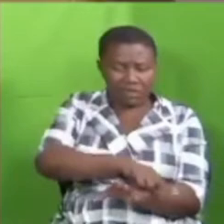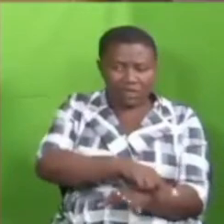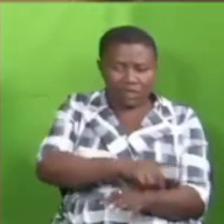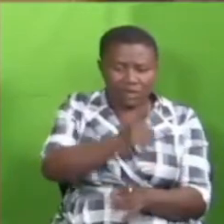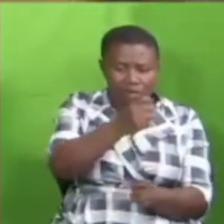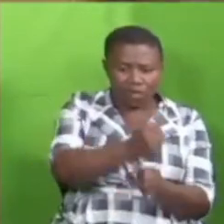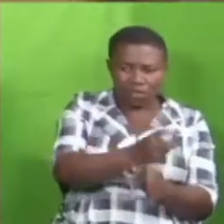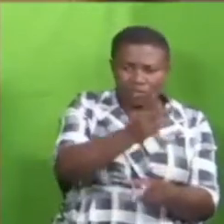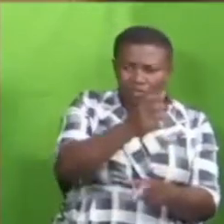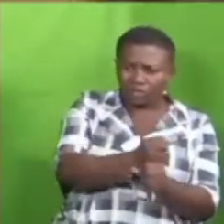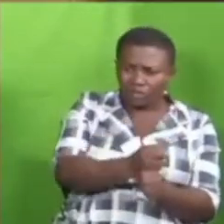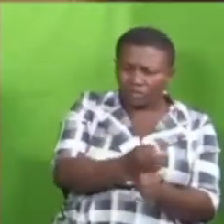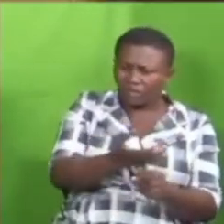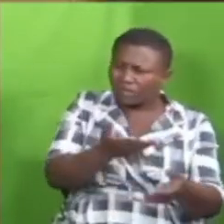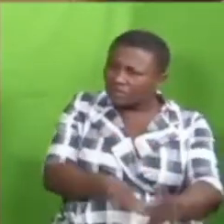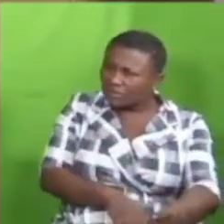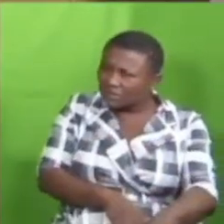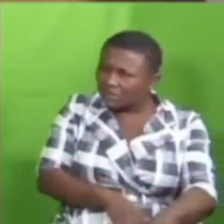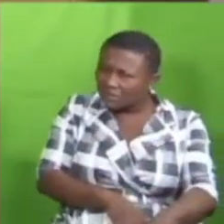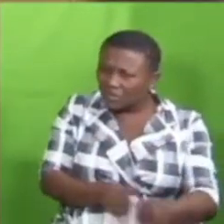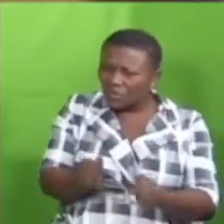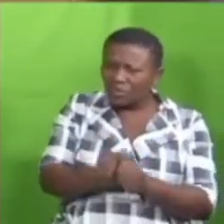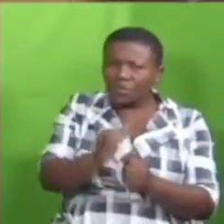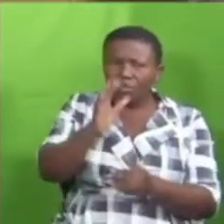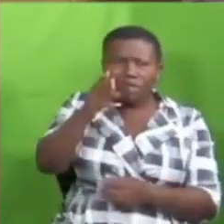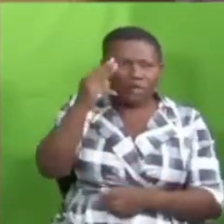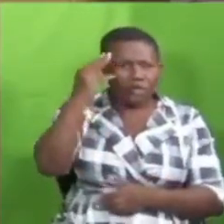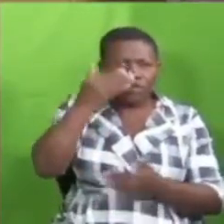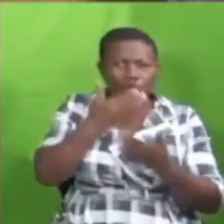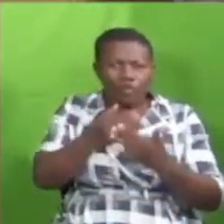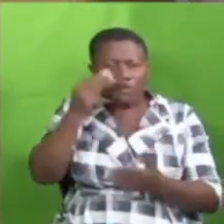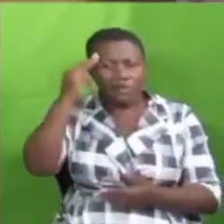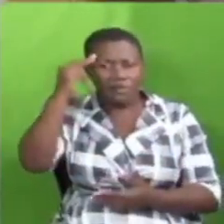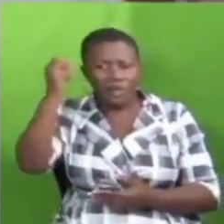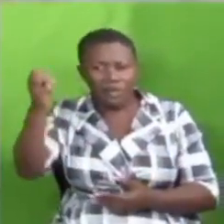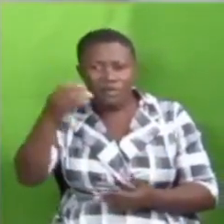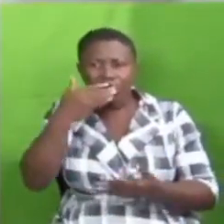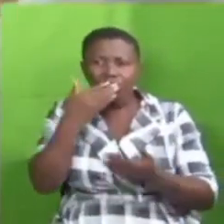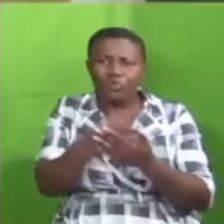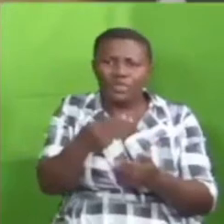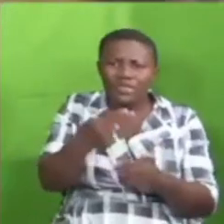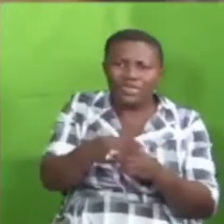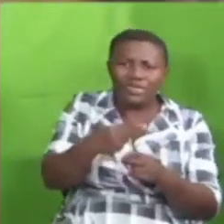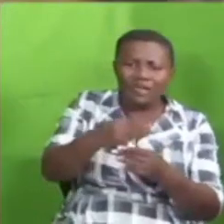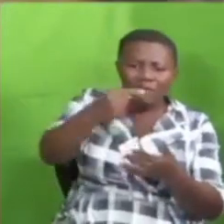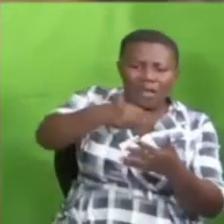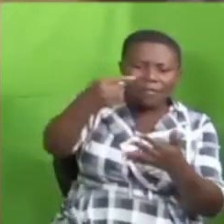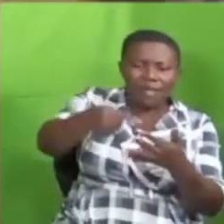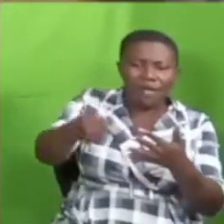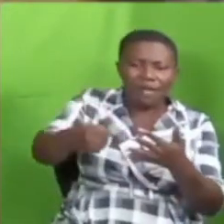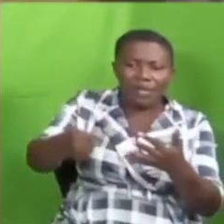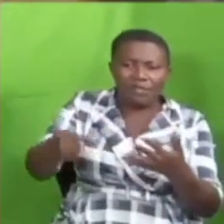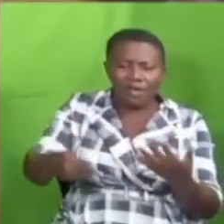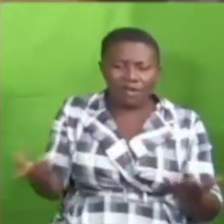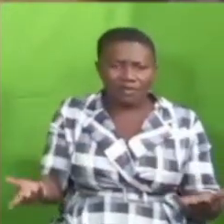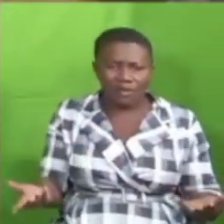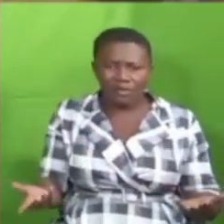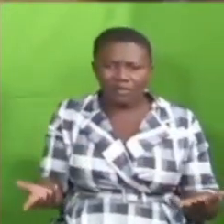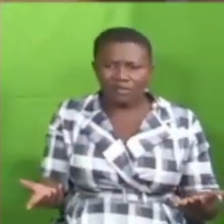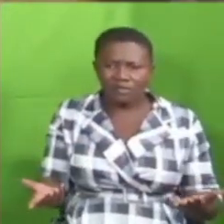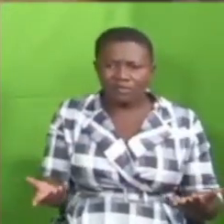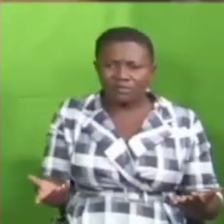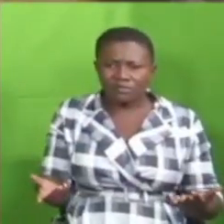With all these memories, with all these good things that you have that can be an asset that can be used for this